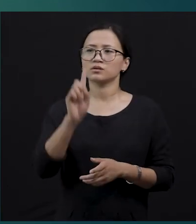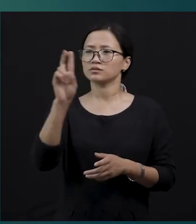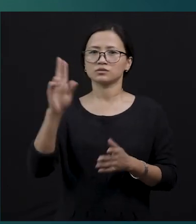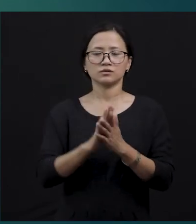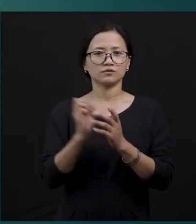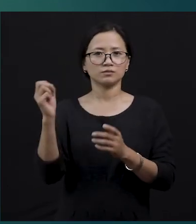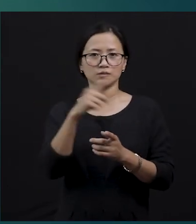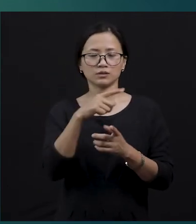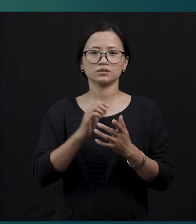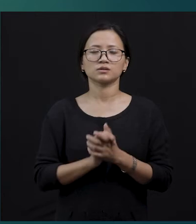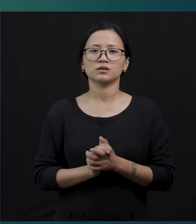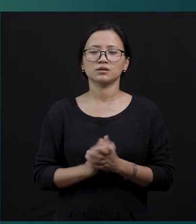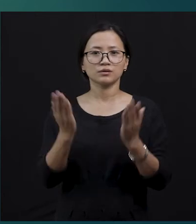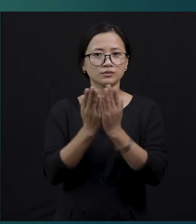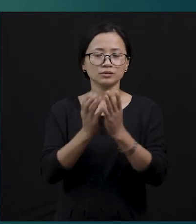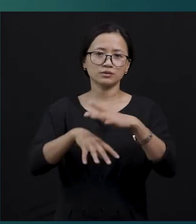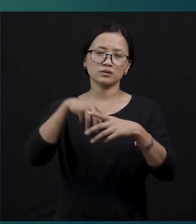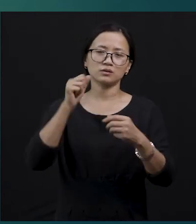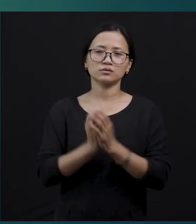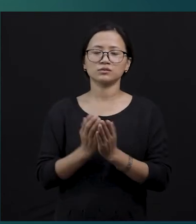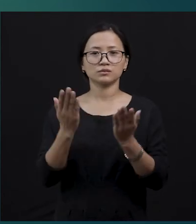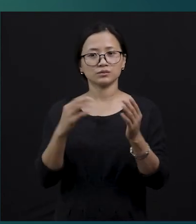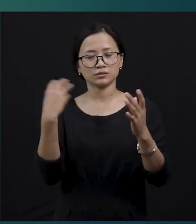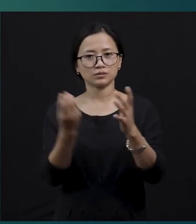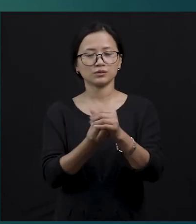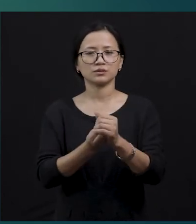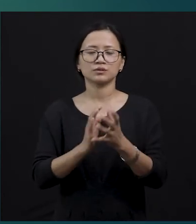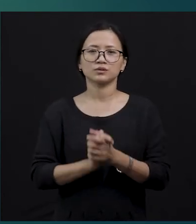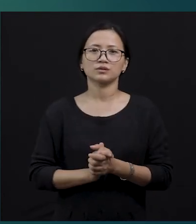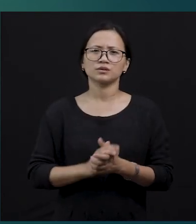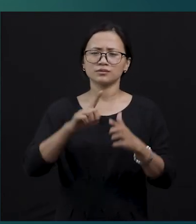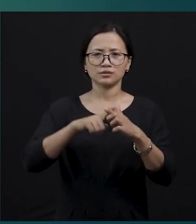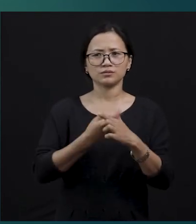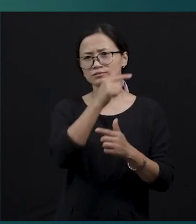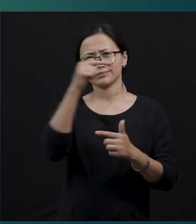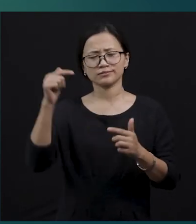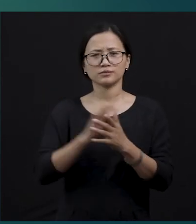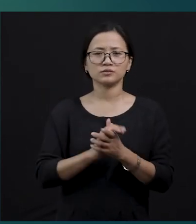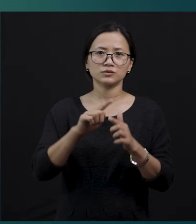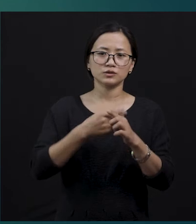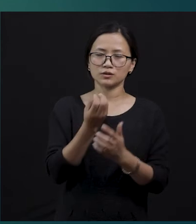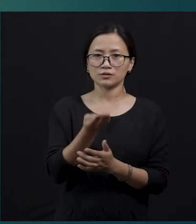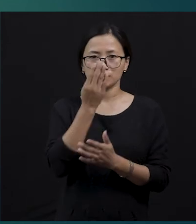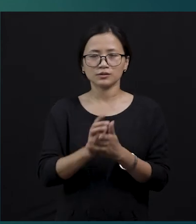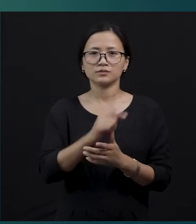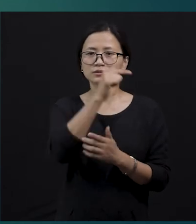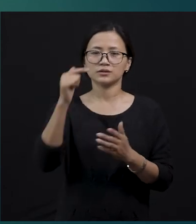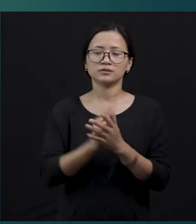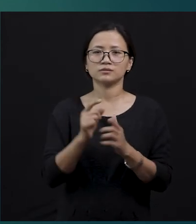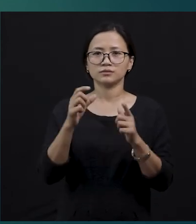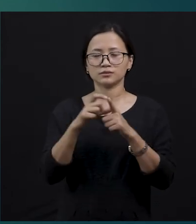in a year, and then we have read it out together, right? All the 12 months from January till December, right?